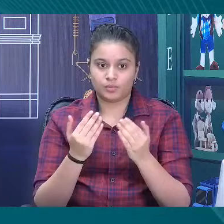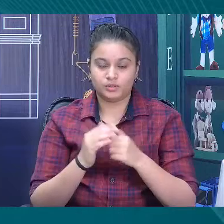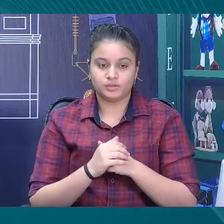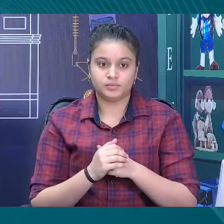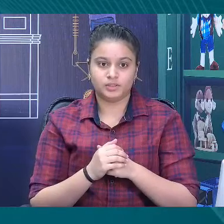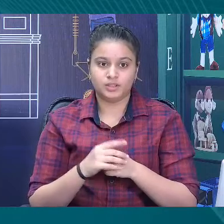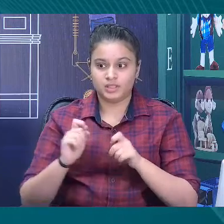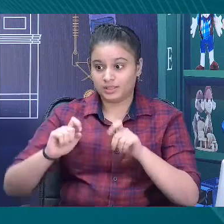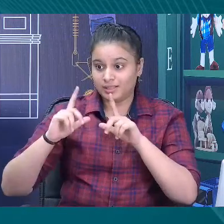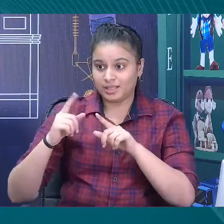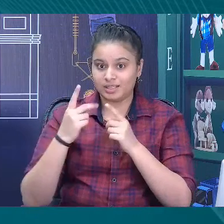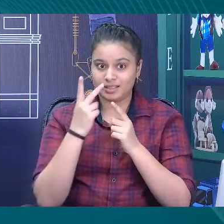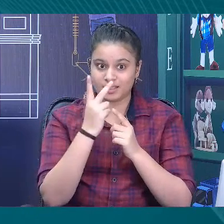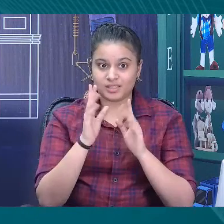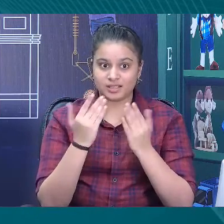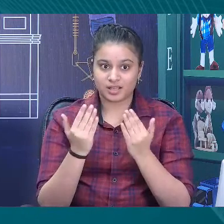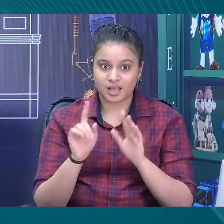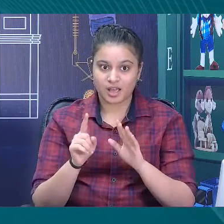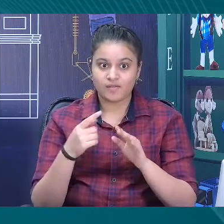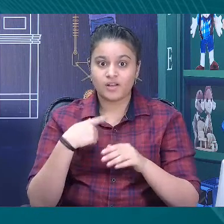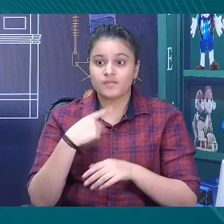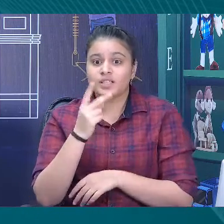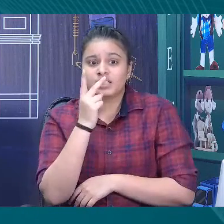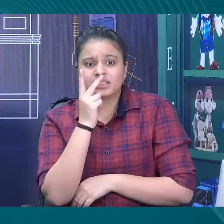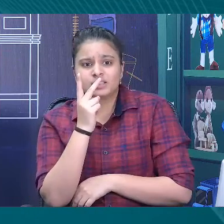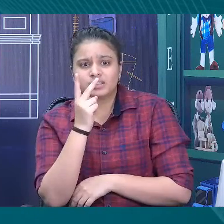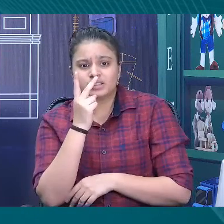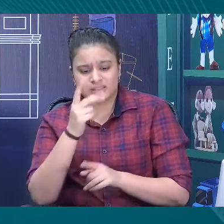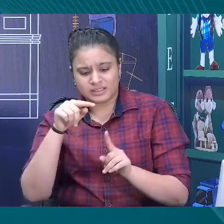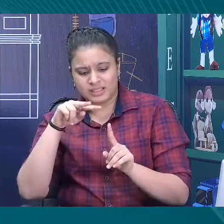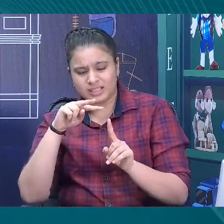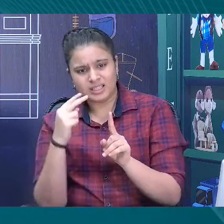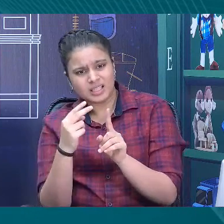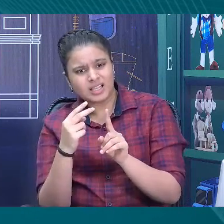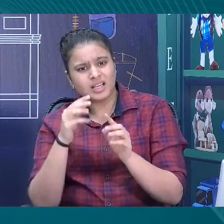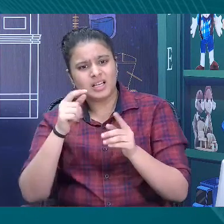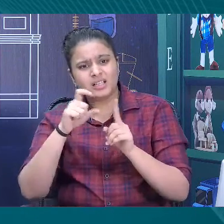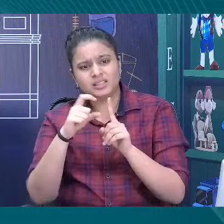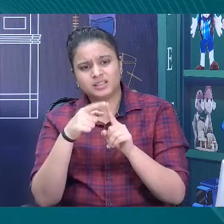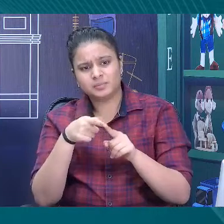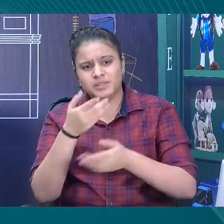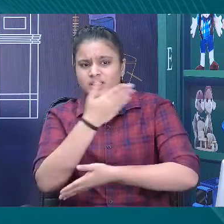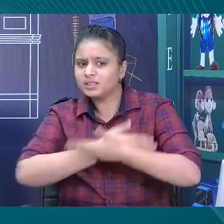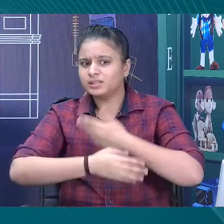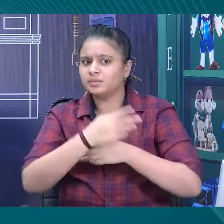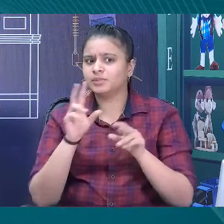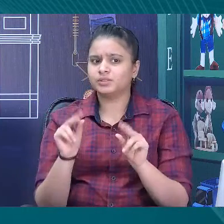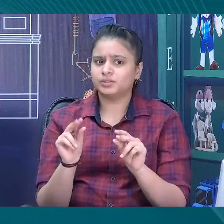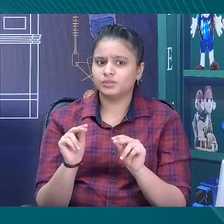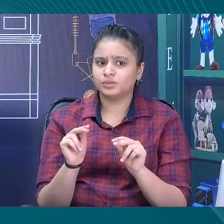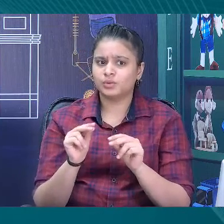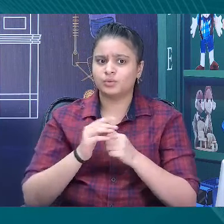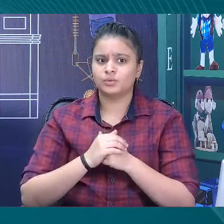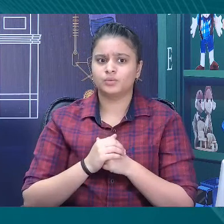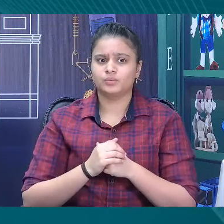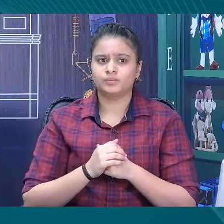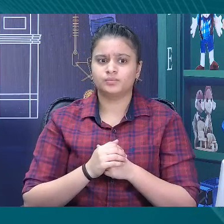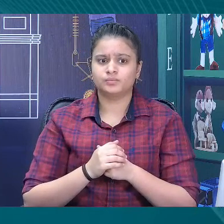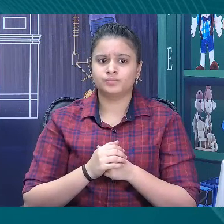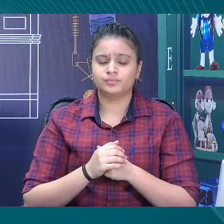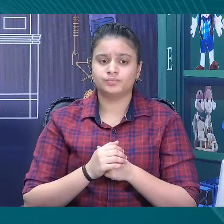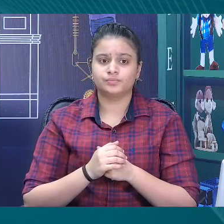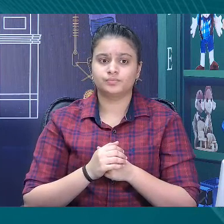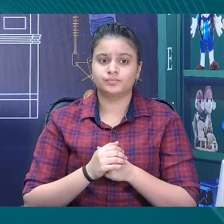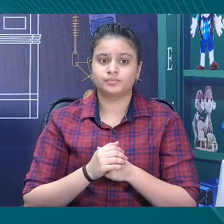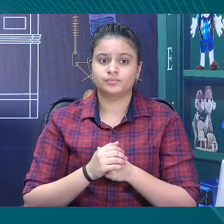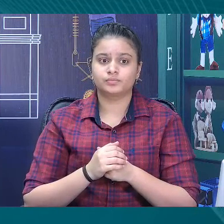as you clearly mentioned, that we are not looking at it as some kind of disability. And today we